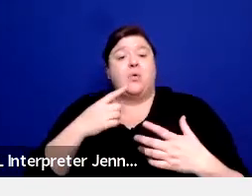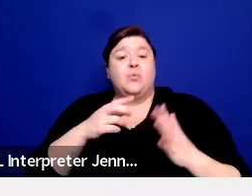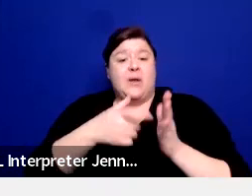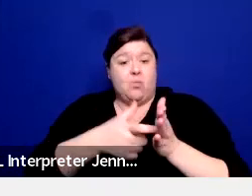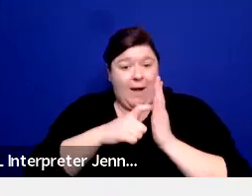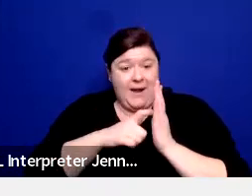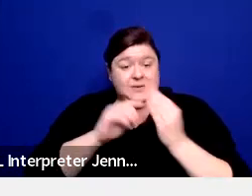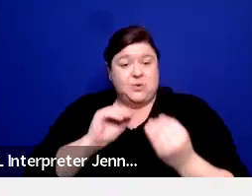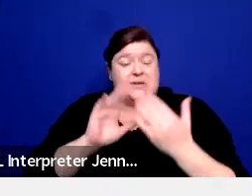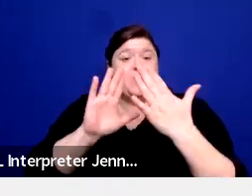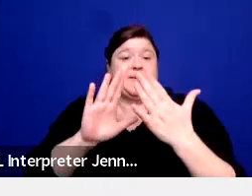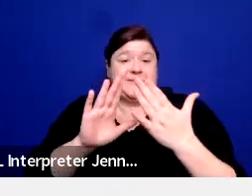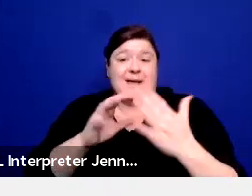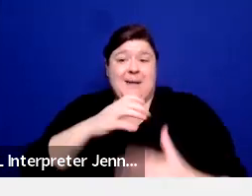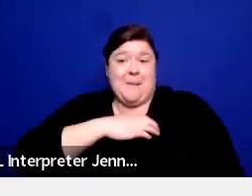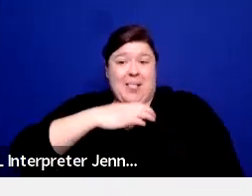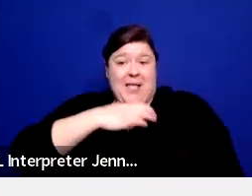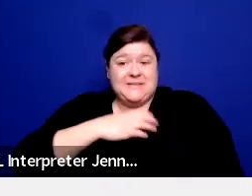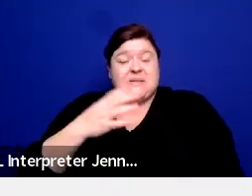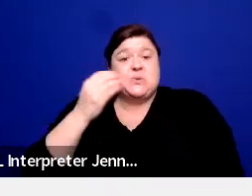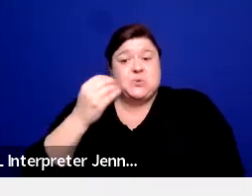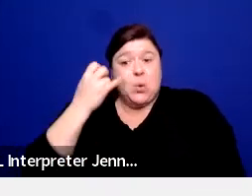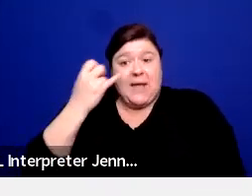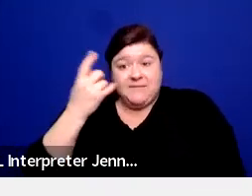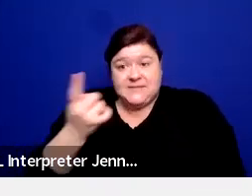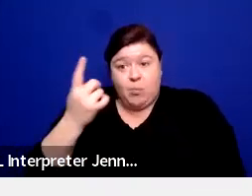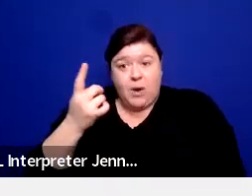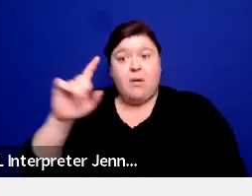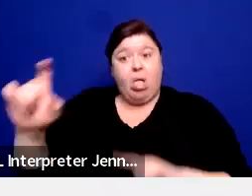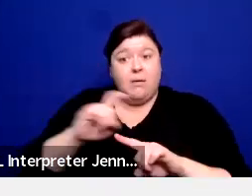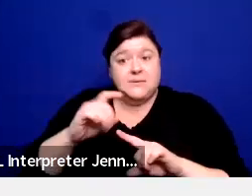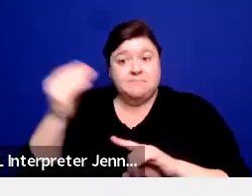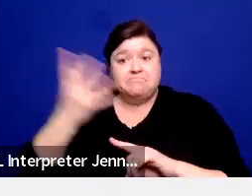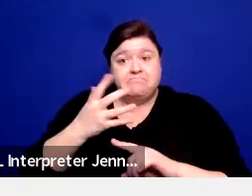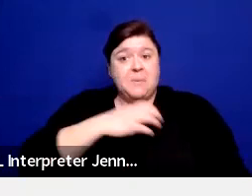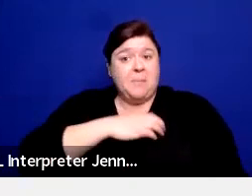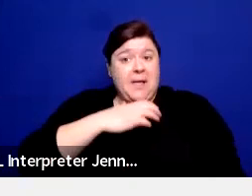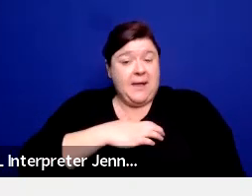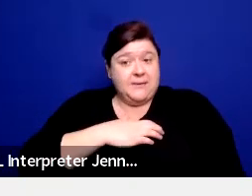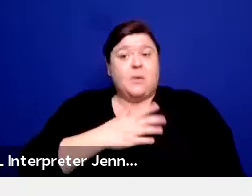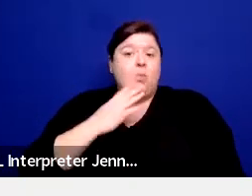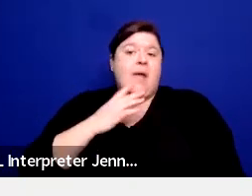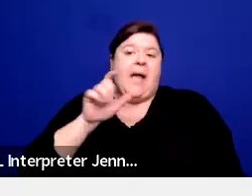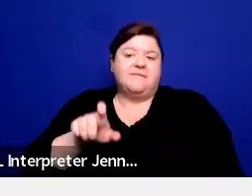a complaint is called in, we will have to follow up. But as a general rule, we are not trying to